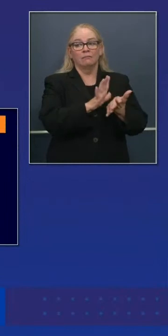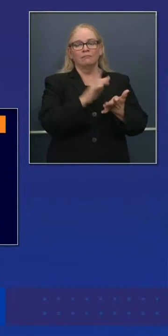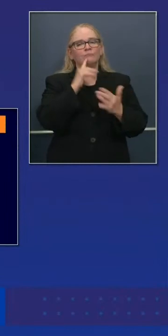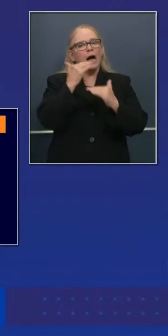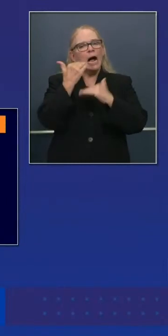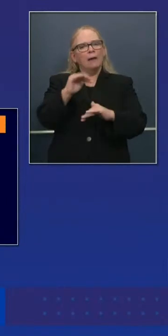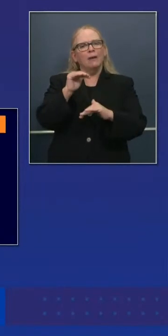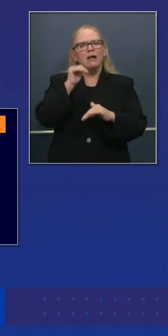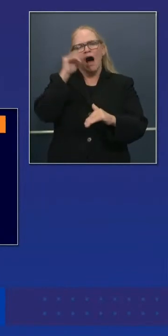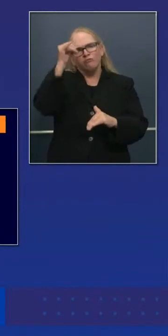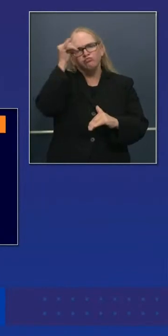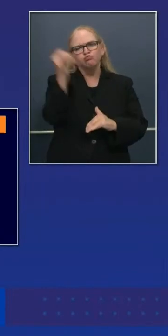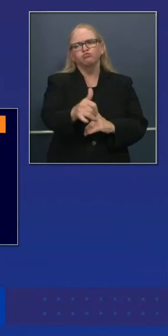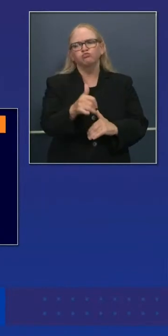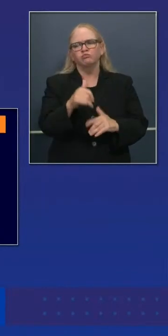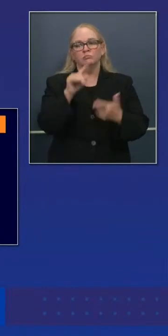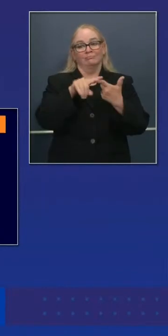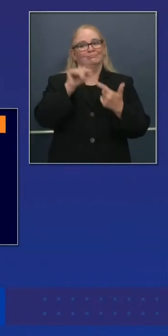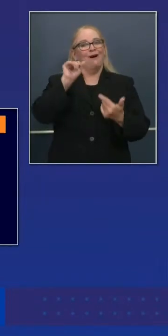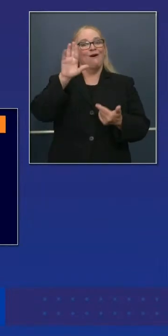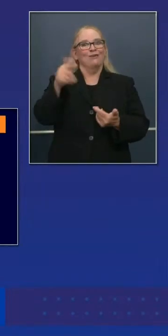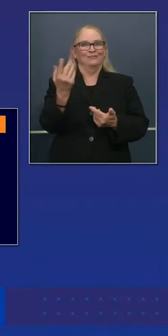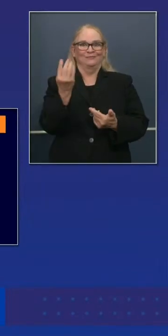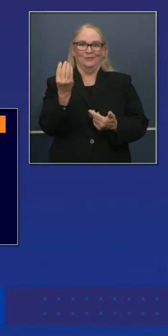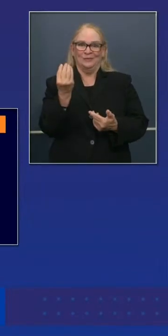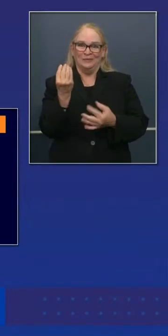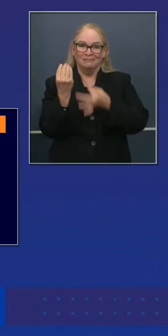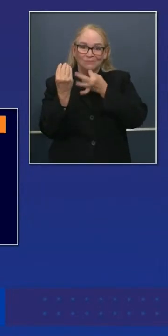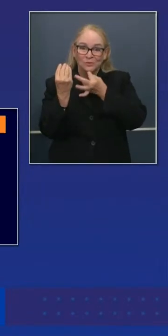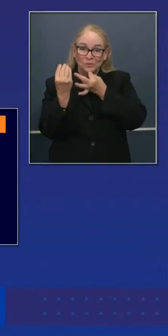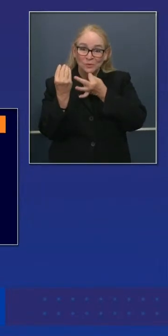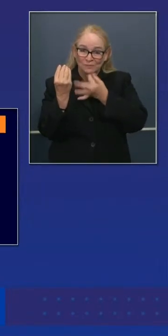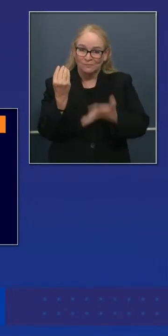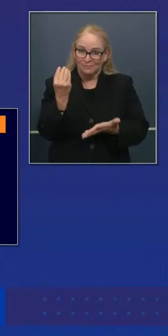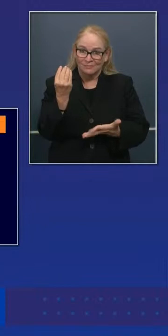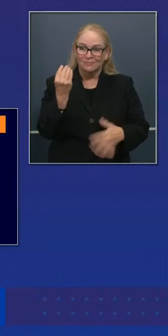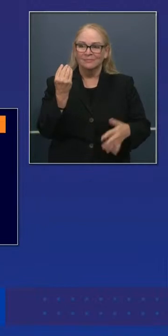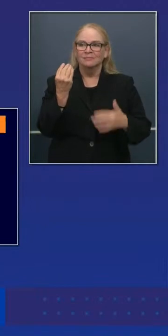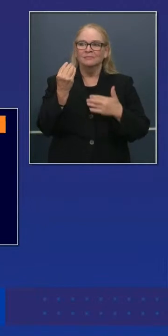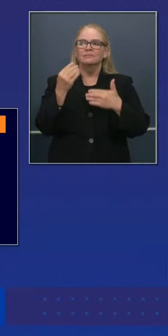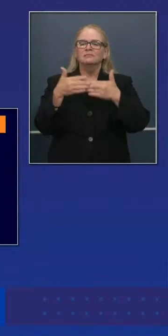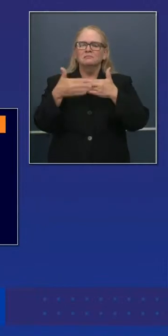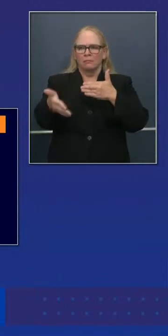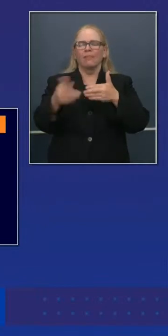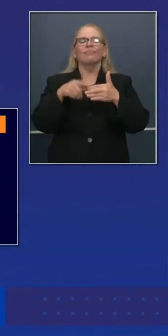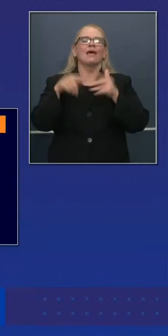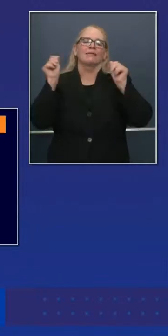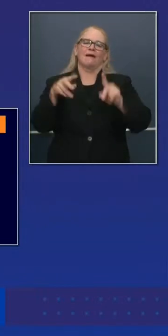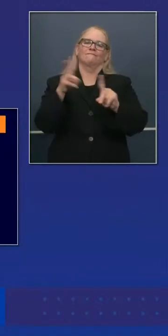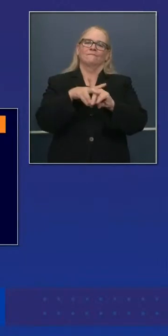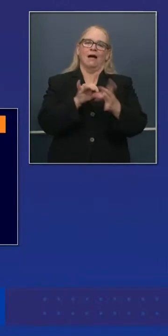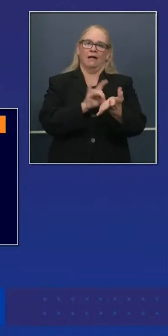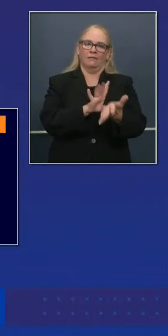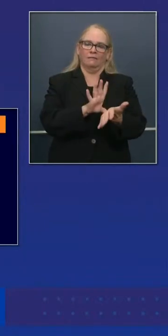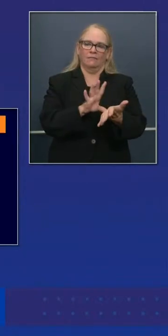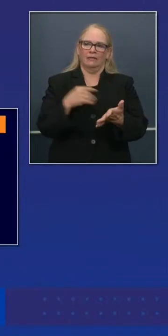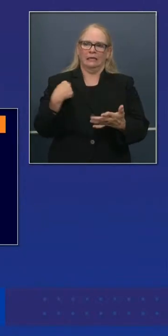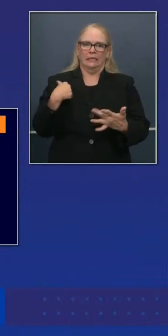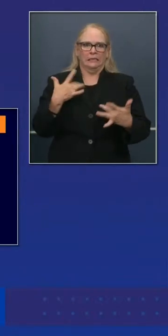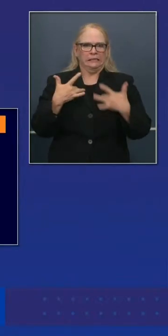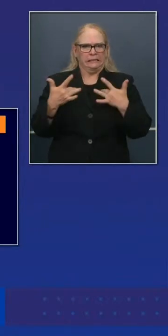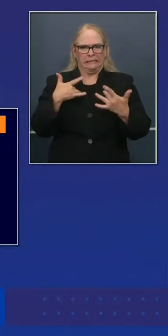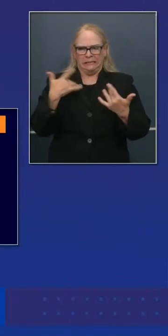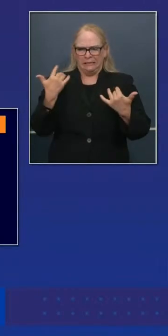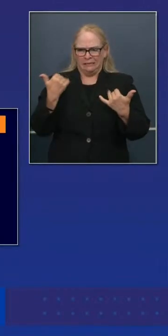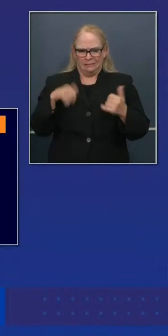expire as early as August 14th, putting a lot of stress and a lot of concern and anxiety around evictions, at least here in the state